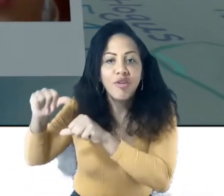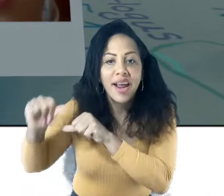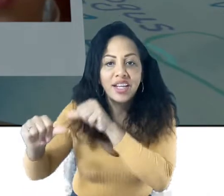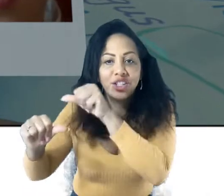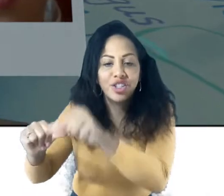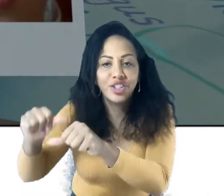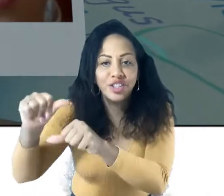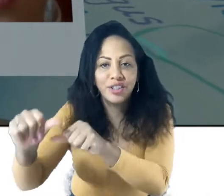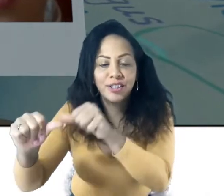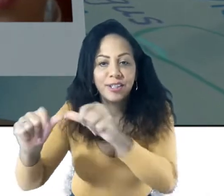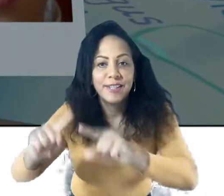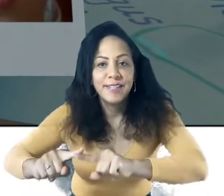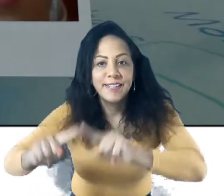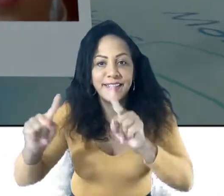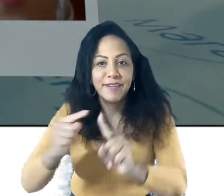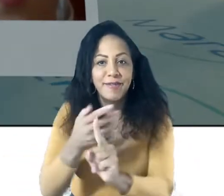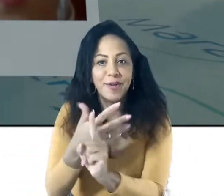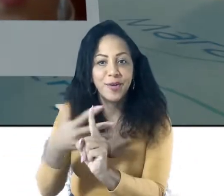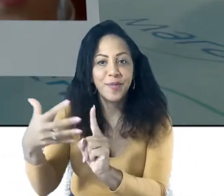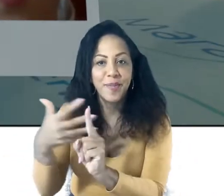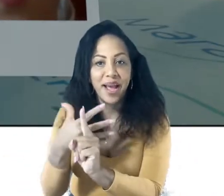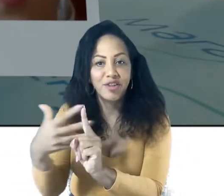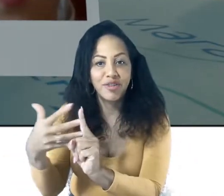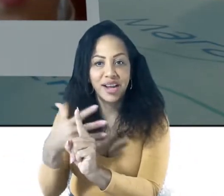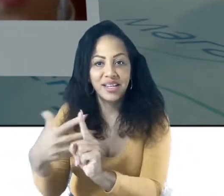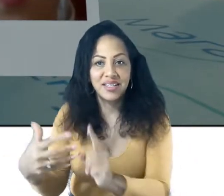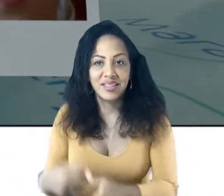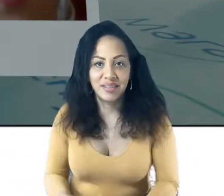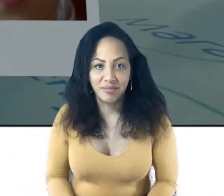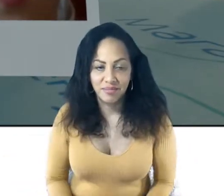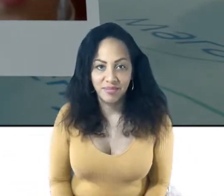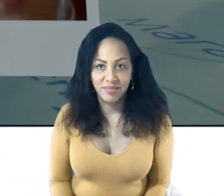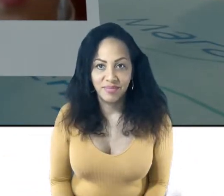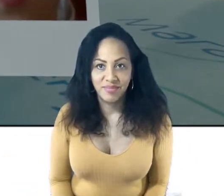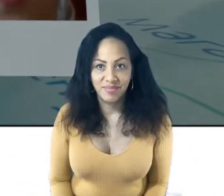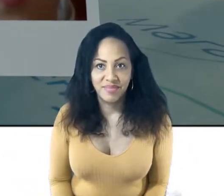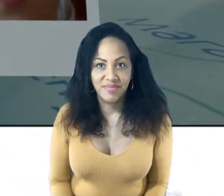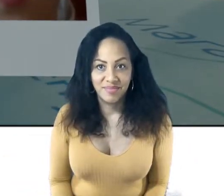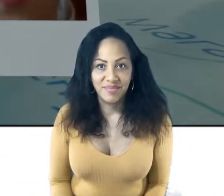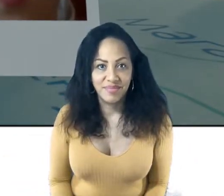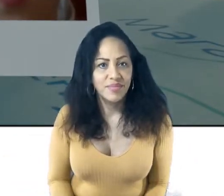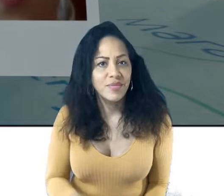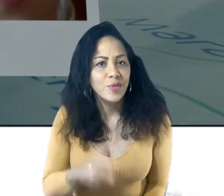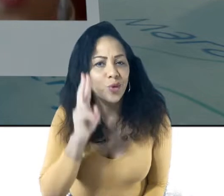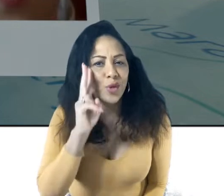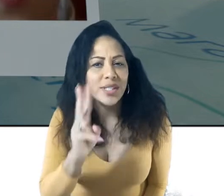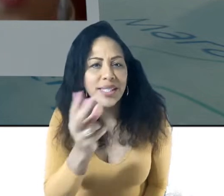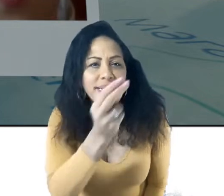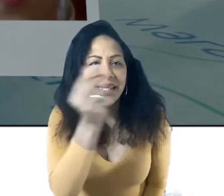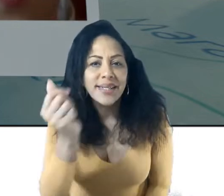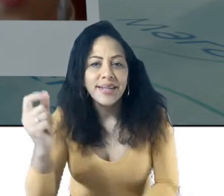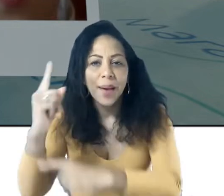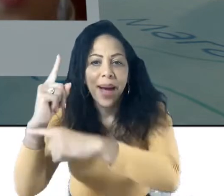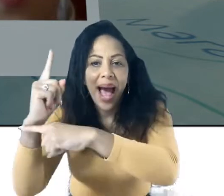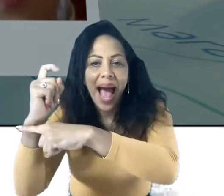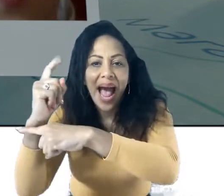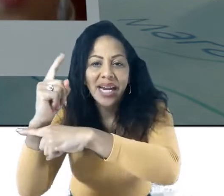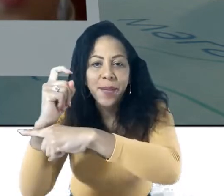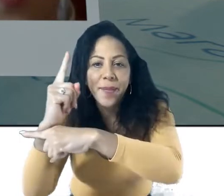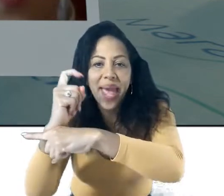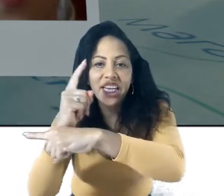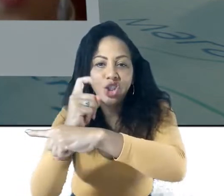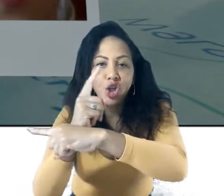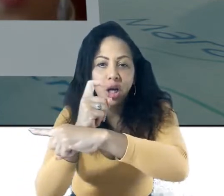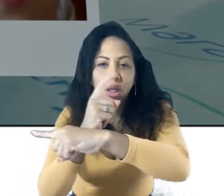might be able to see floating around, there's one in the background. There are also kind of animated features, so everything on the map has a